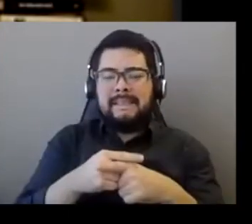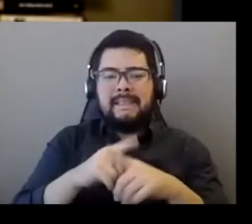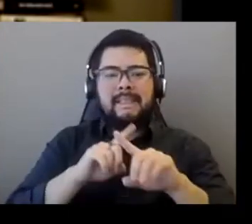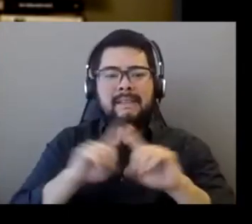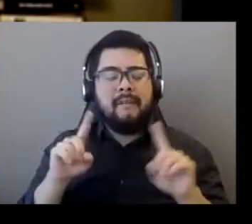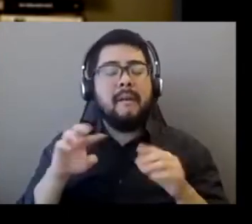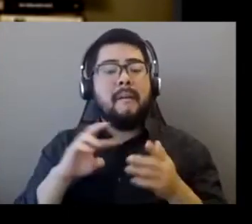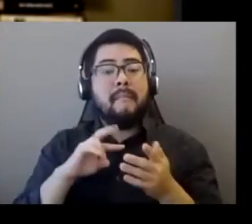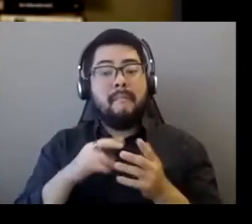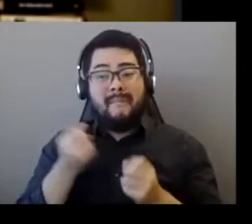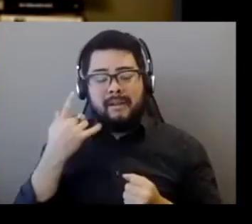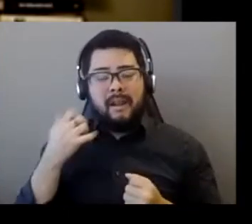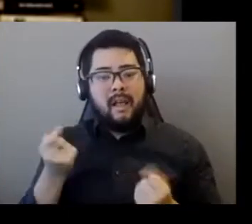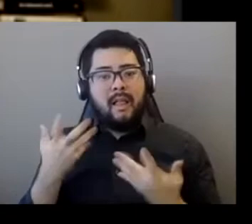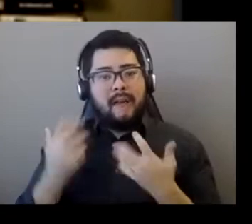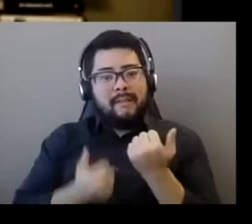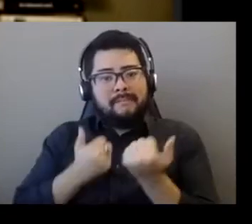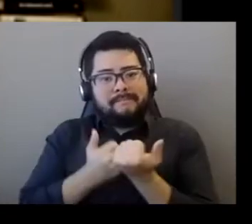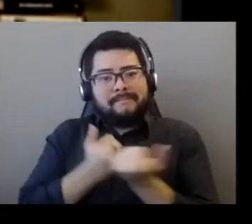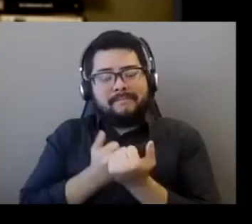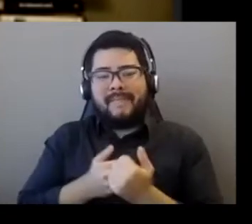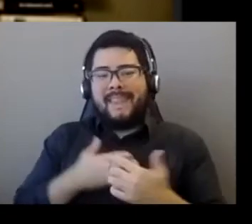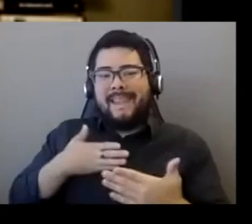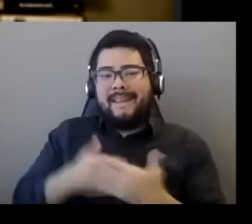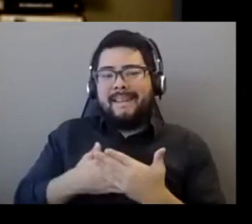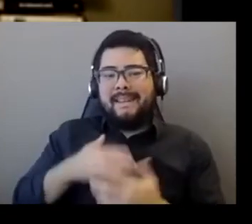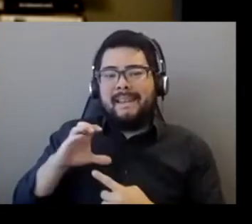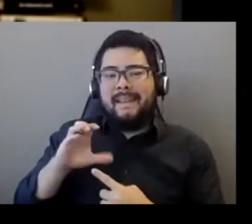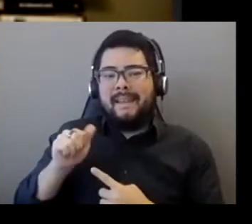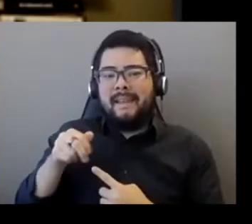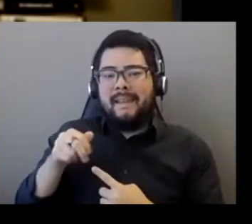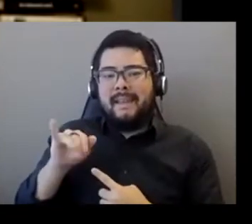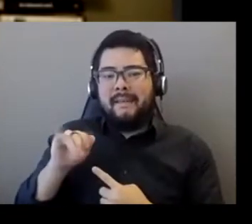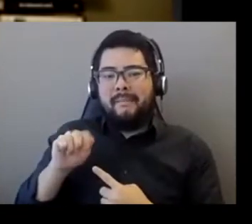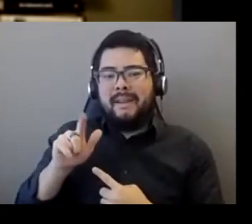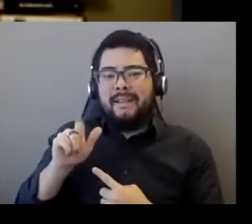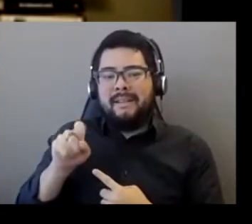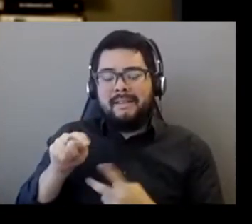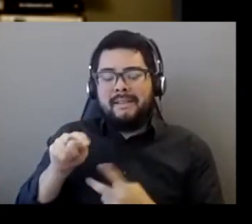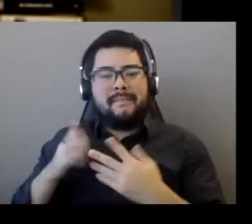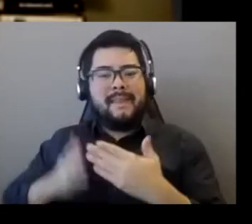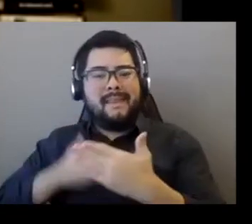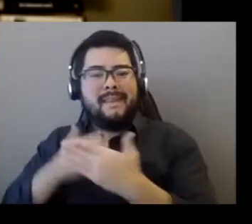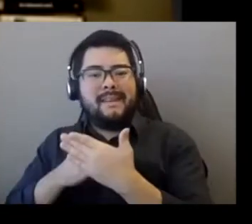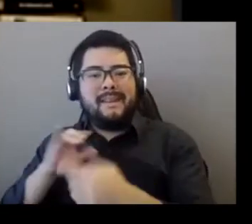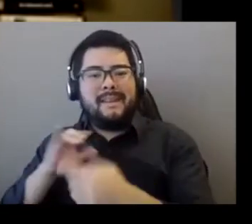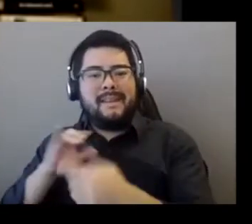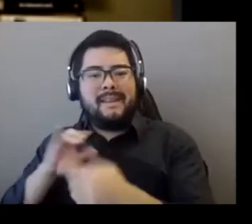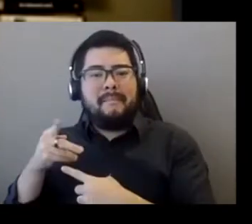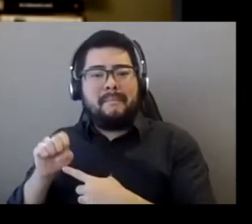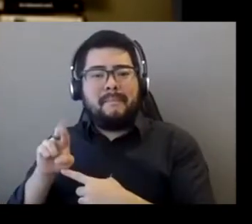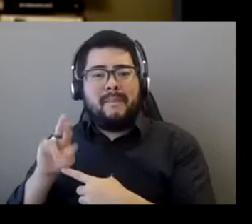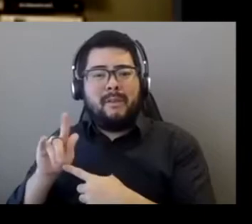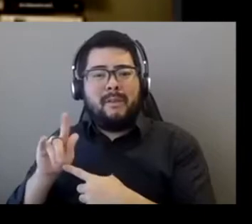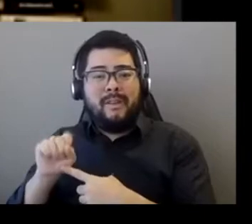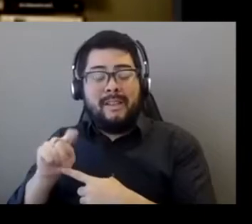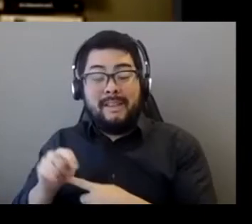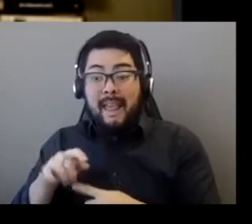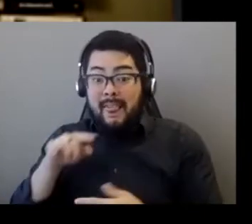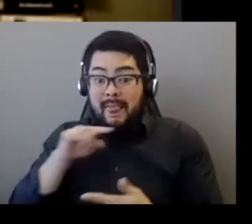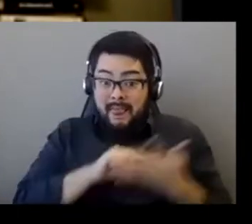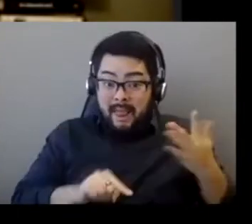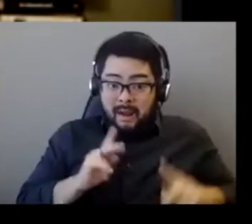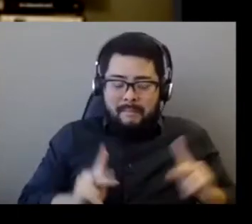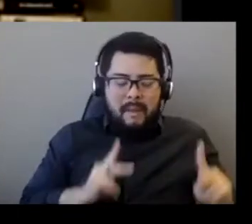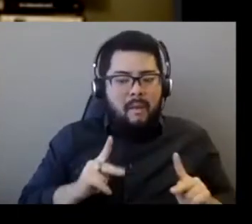strong anti-capitalist, anti-imperialist side to them, and they were the ones that shaped these departments and programs. And